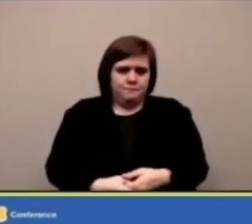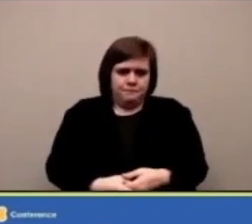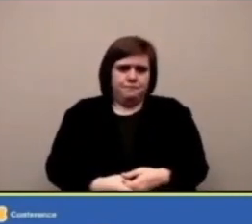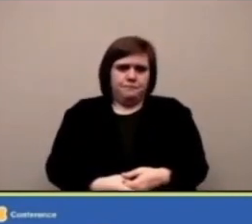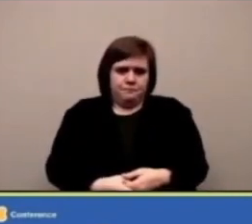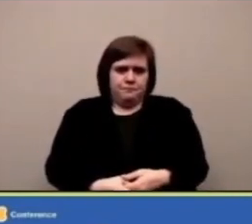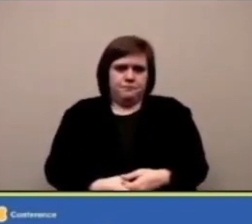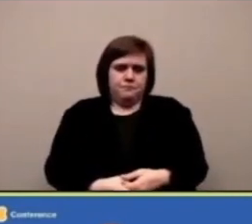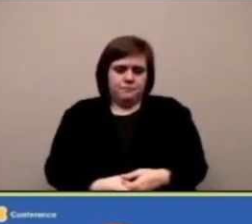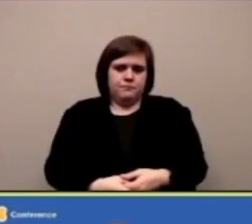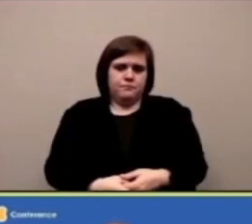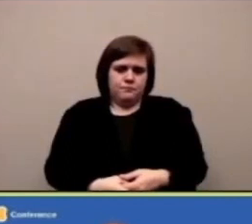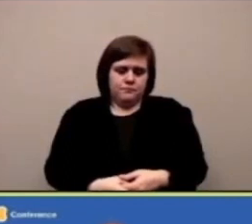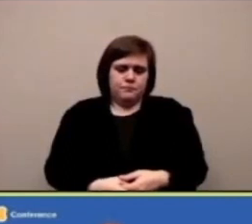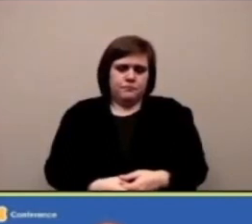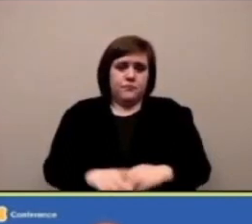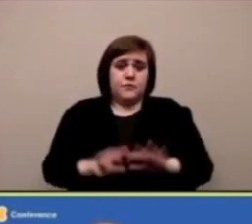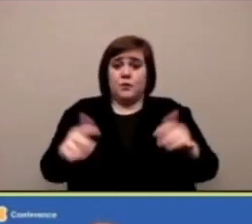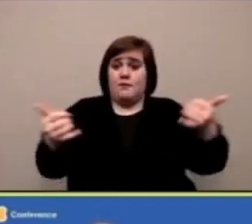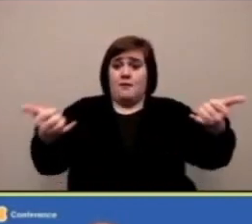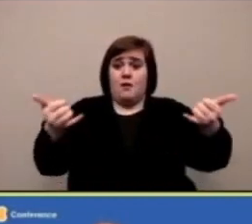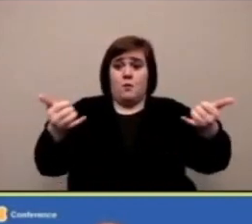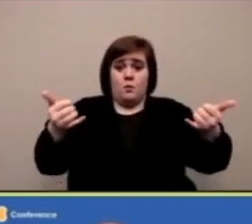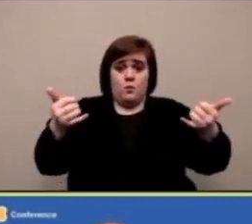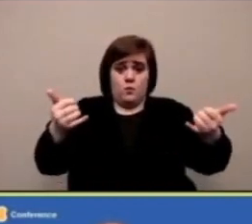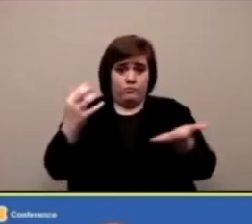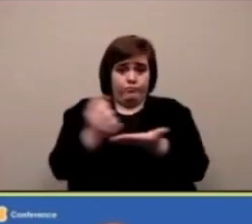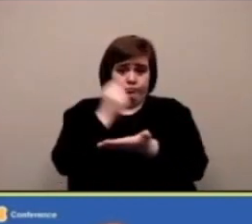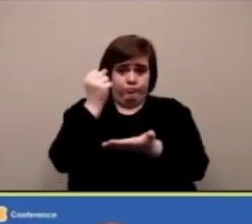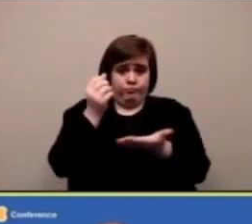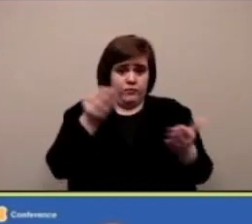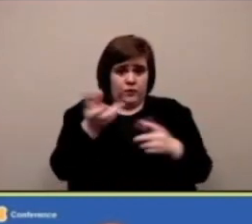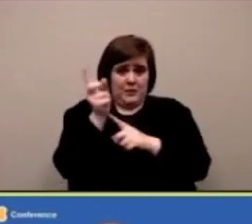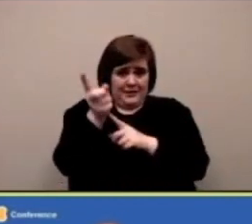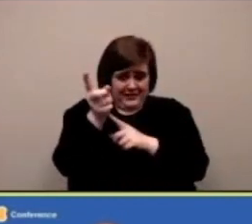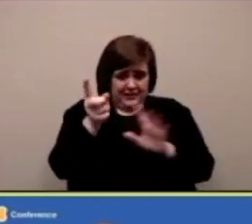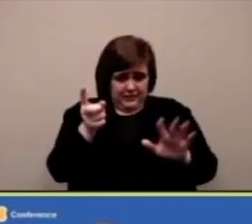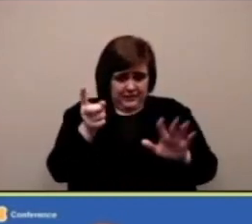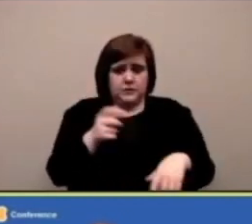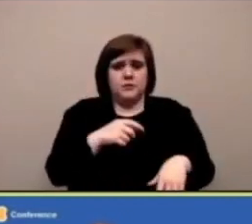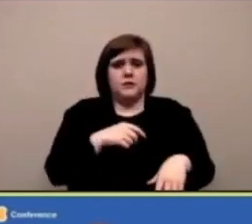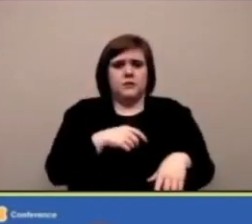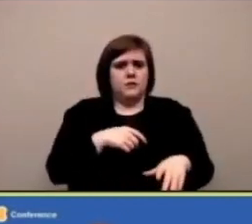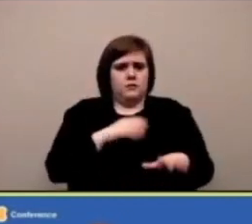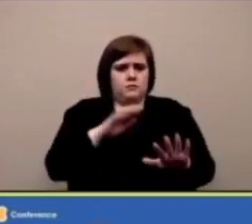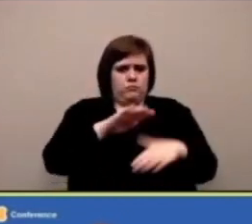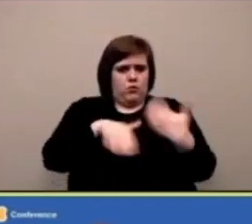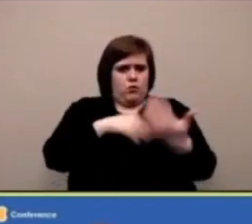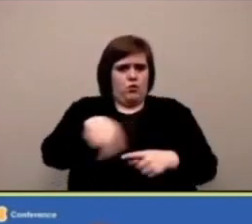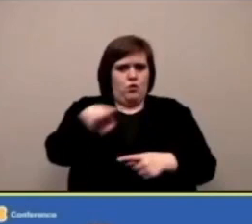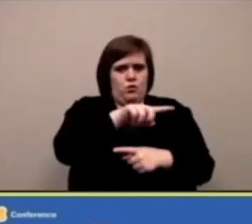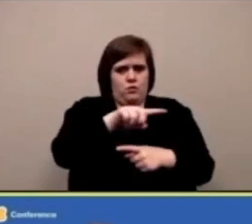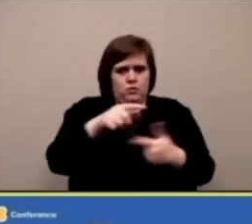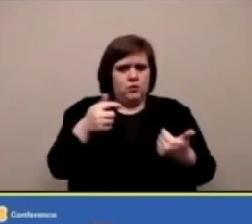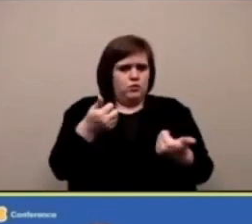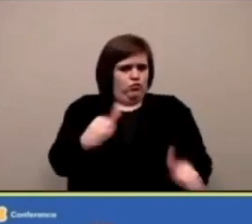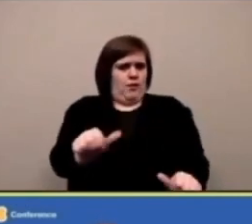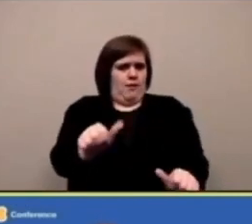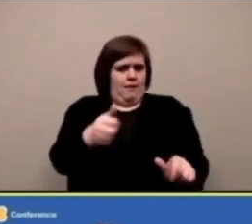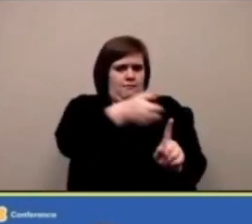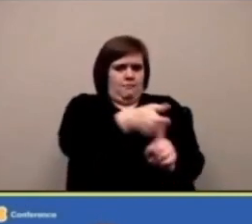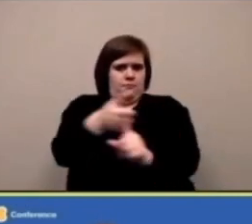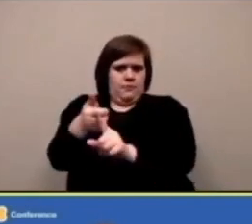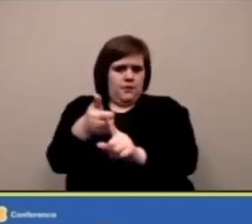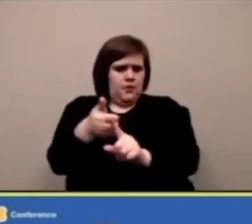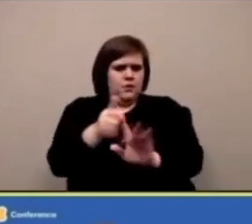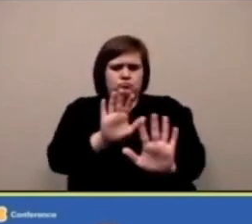So what we'd like to do right now is take a few minutes for everybody to kind of try this on your own. You can just